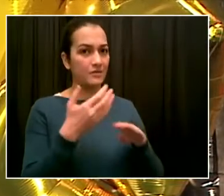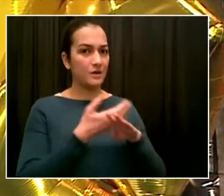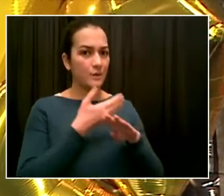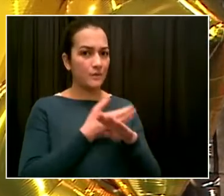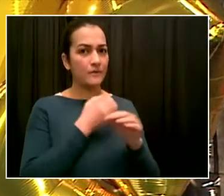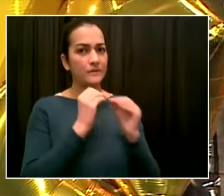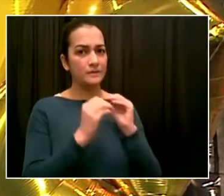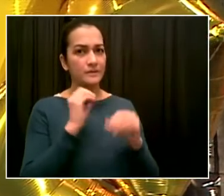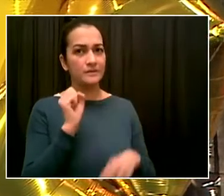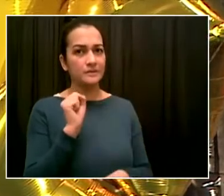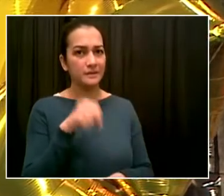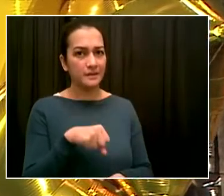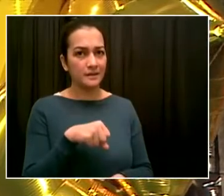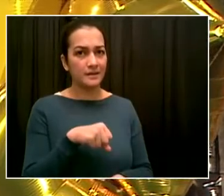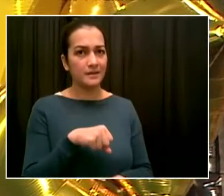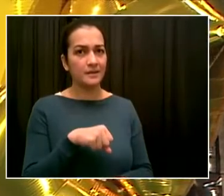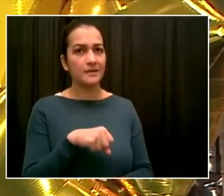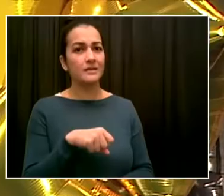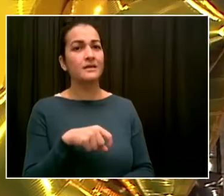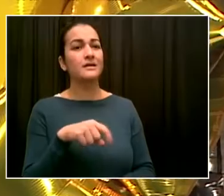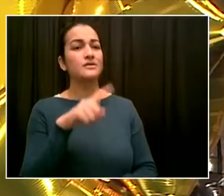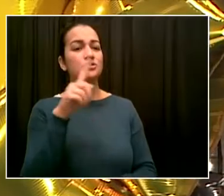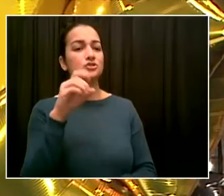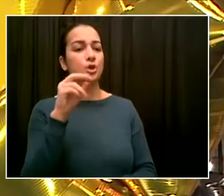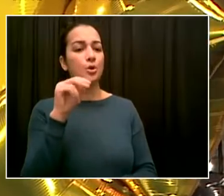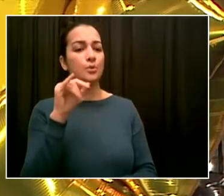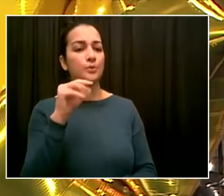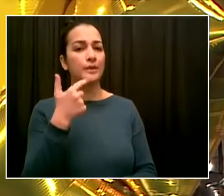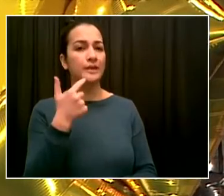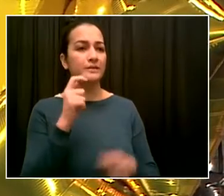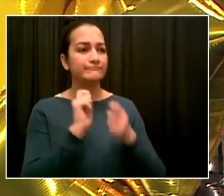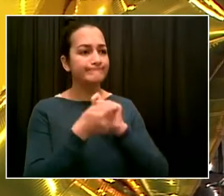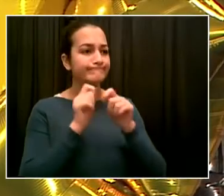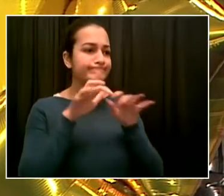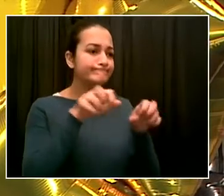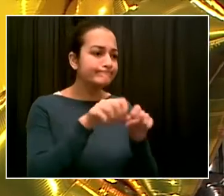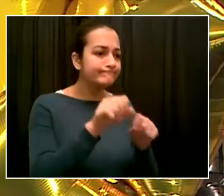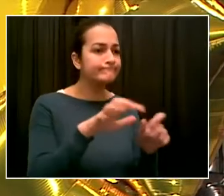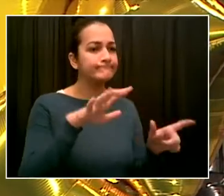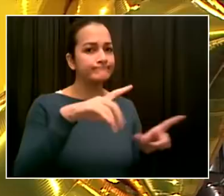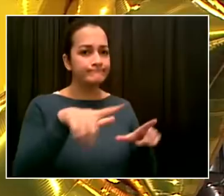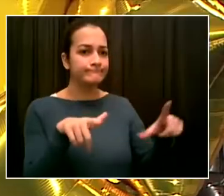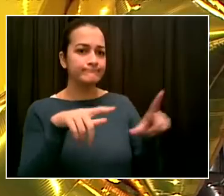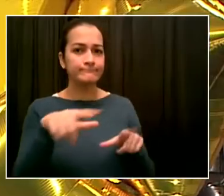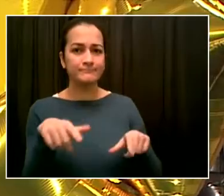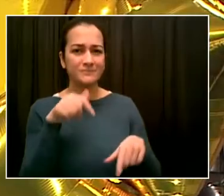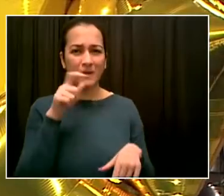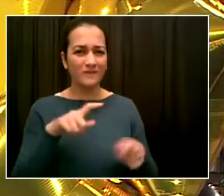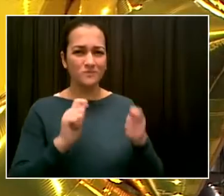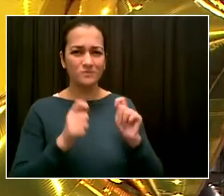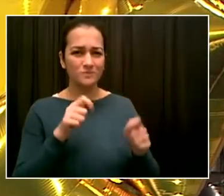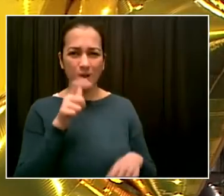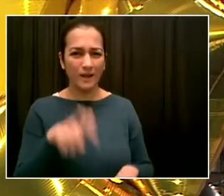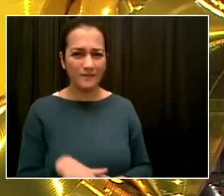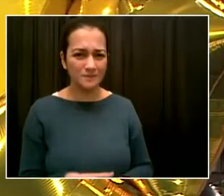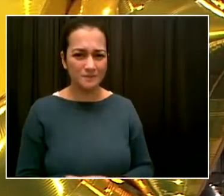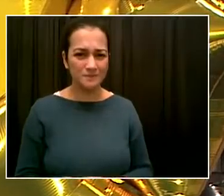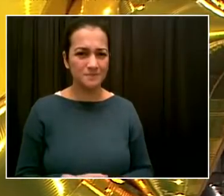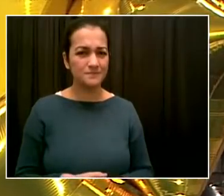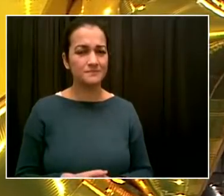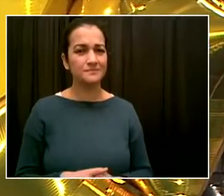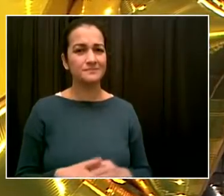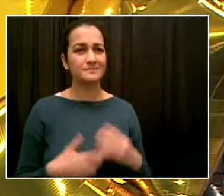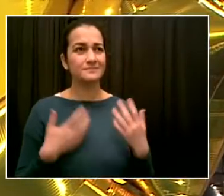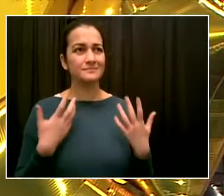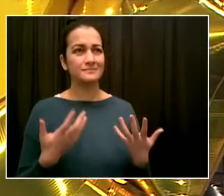that's developed by Longfellow. I'm curious because up until yesterday, it's something that